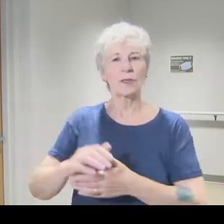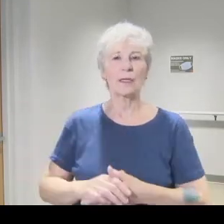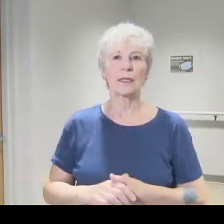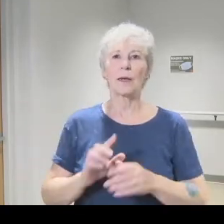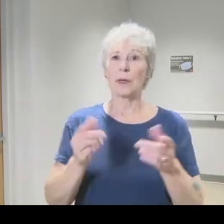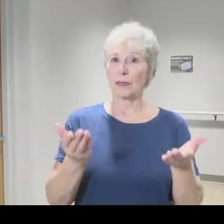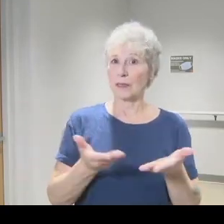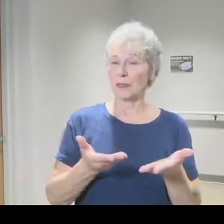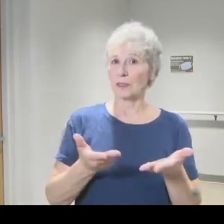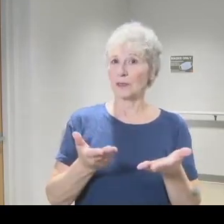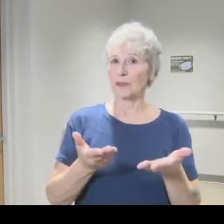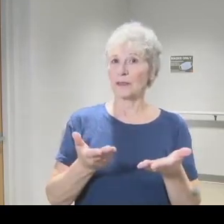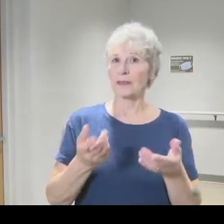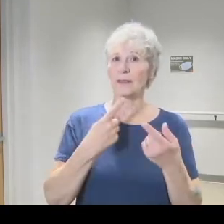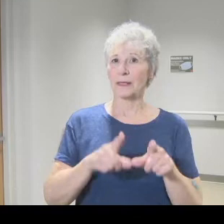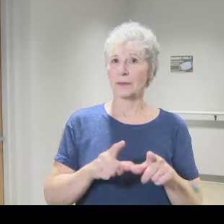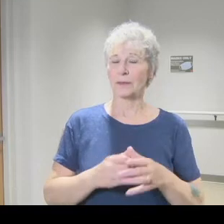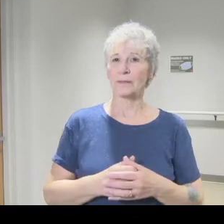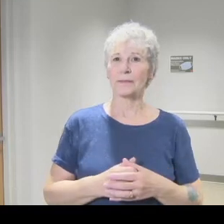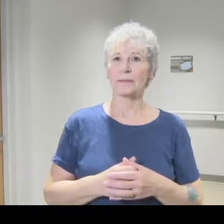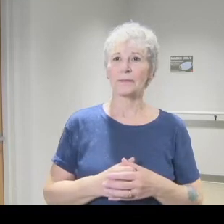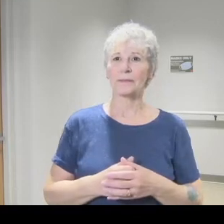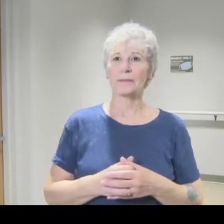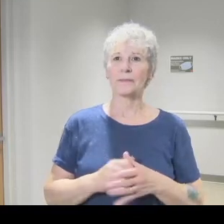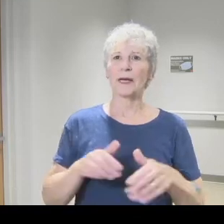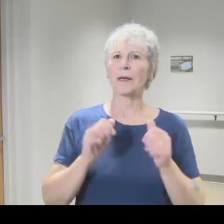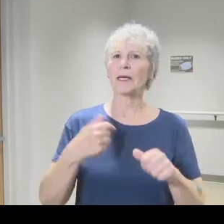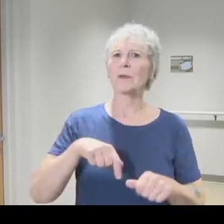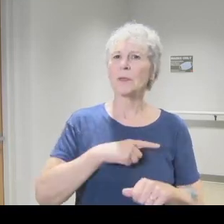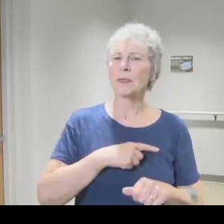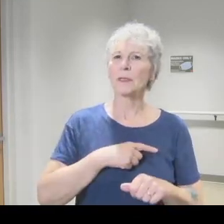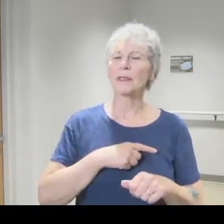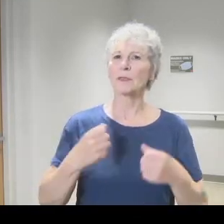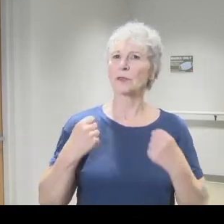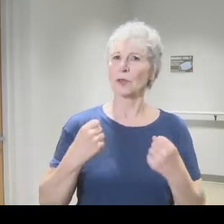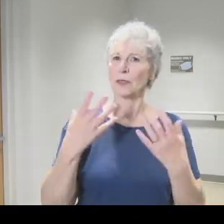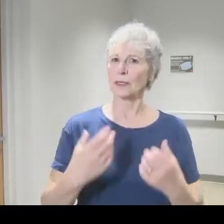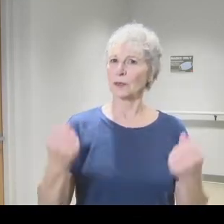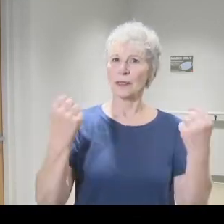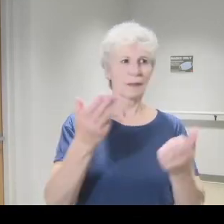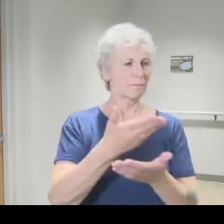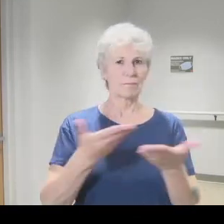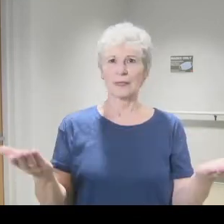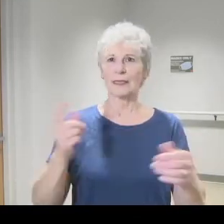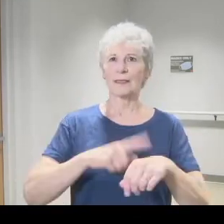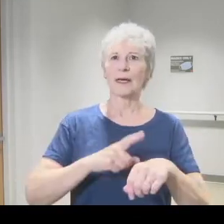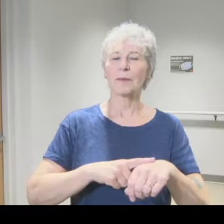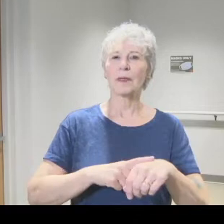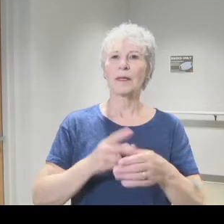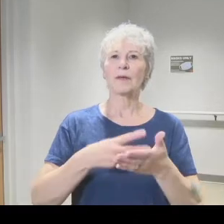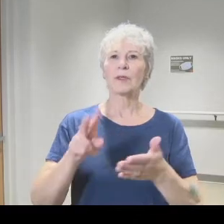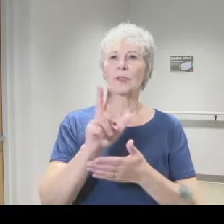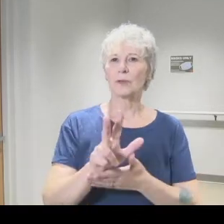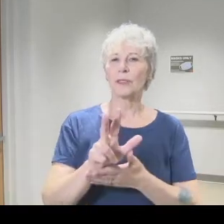But here's the antidote: how we can be strong and courageous in any circumstances. It's in verse 3,